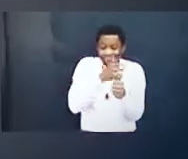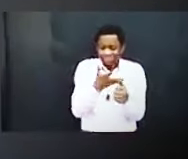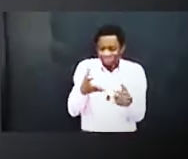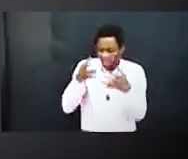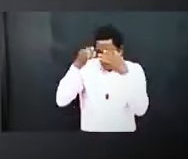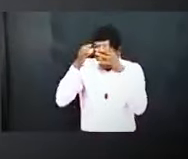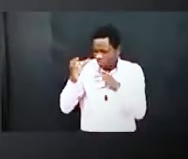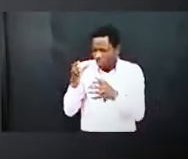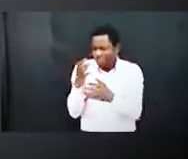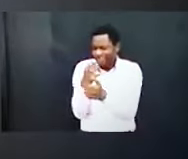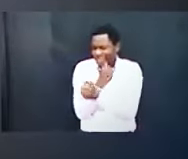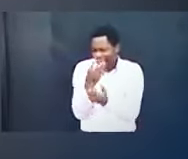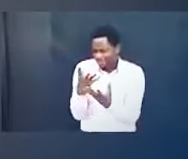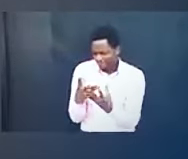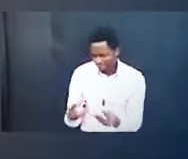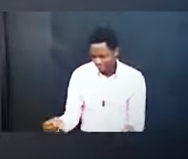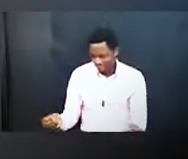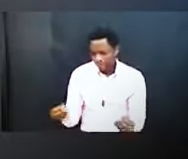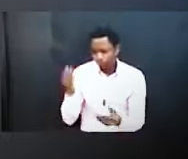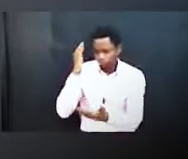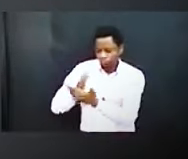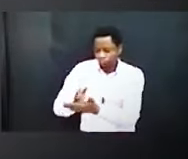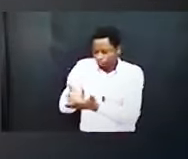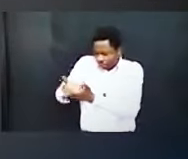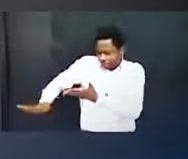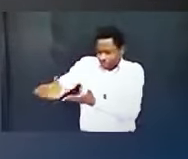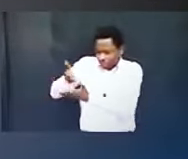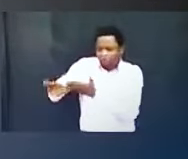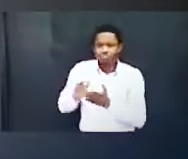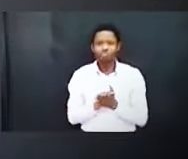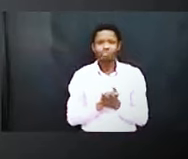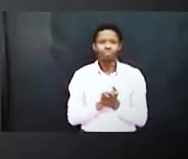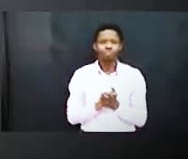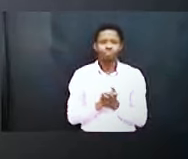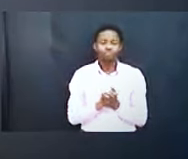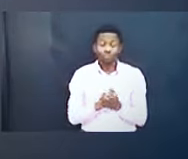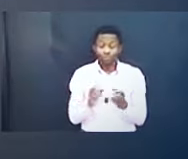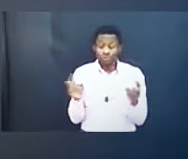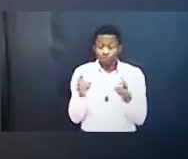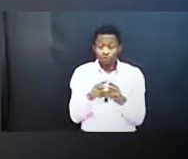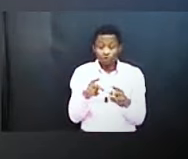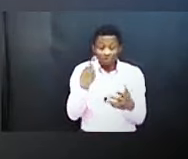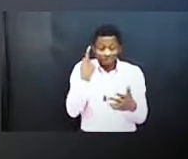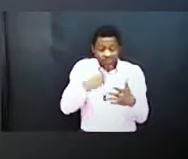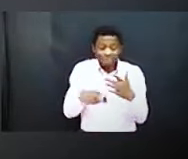that tend to quench the love. Whatever you say